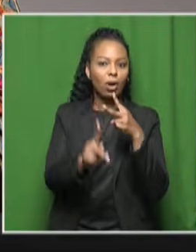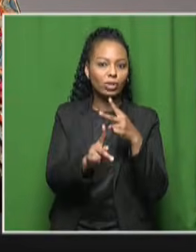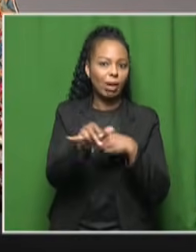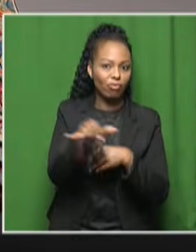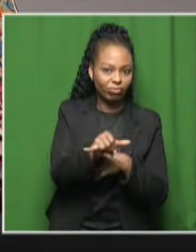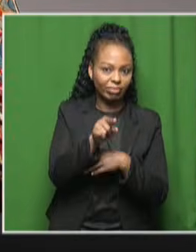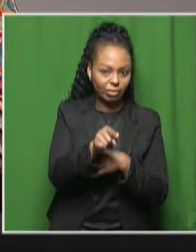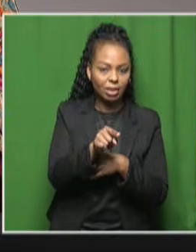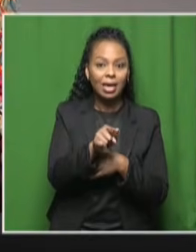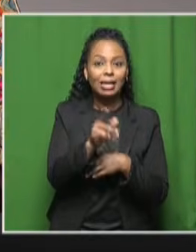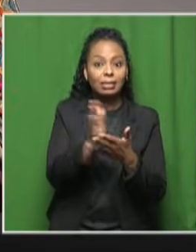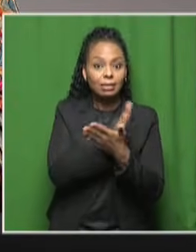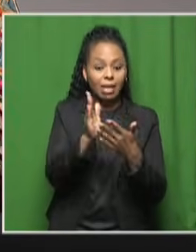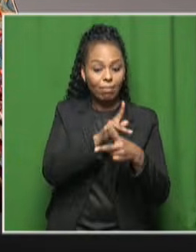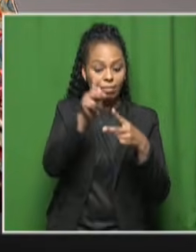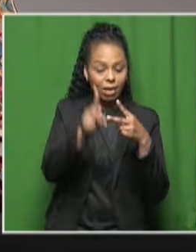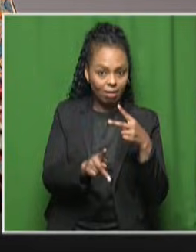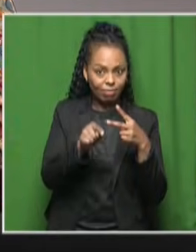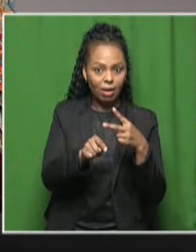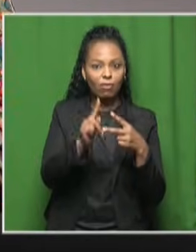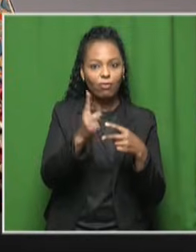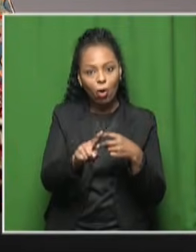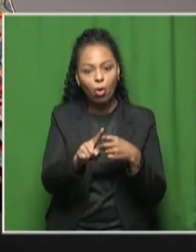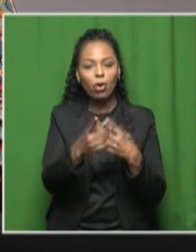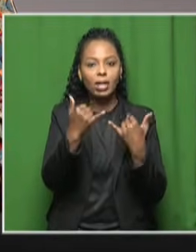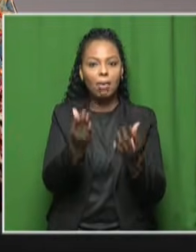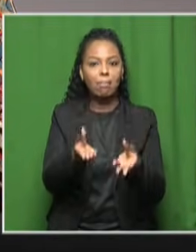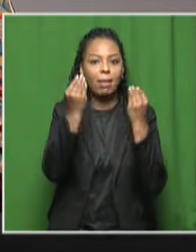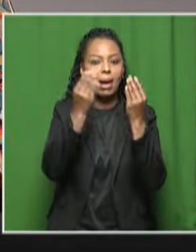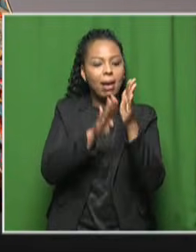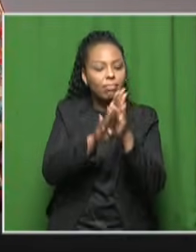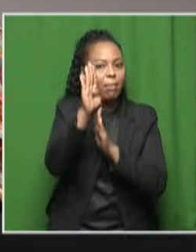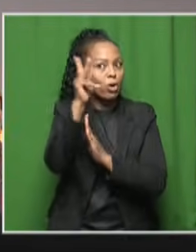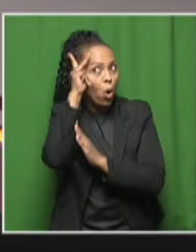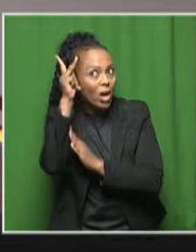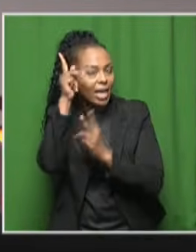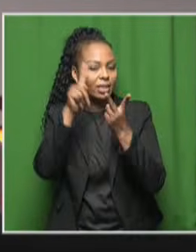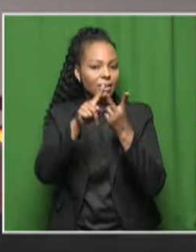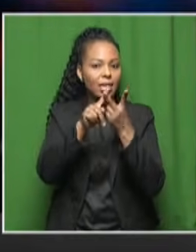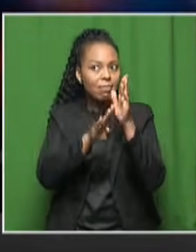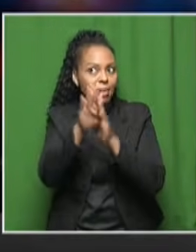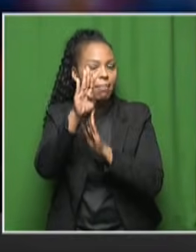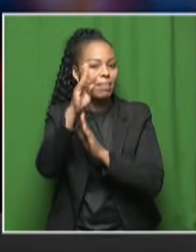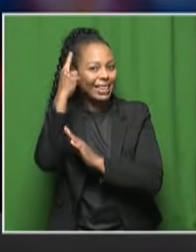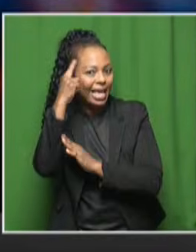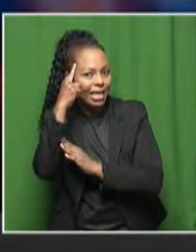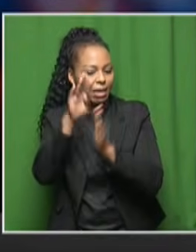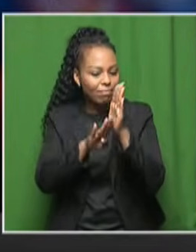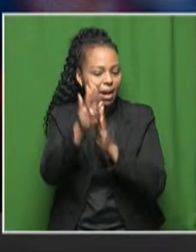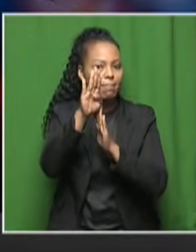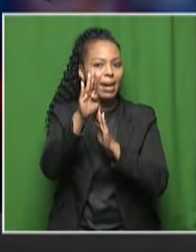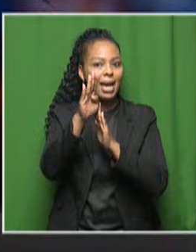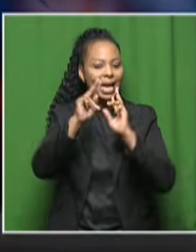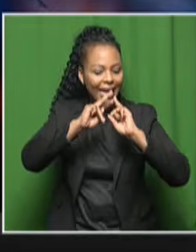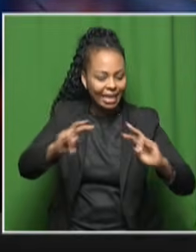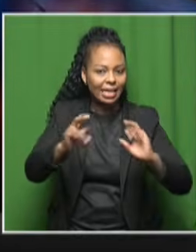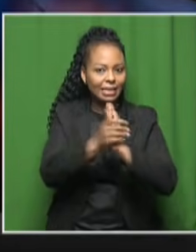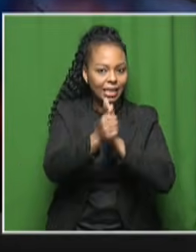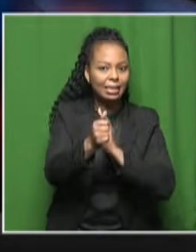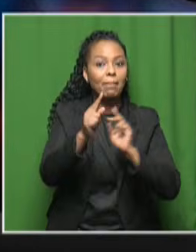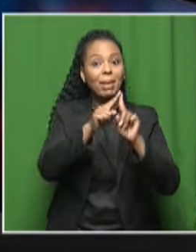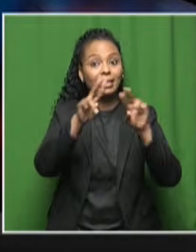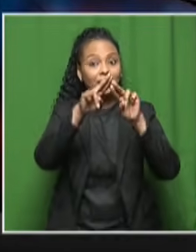outcome is also to build their knowledge, and some of it is to build their thinking, and some of it is to build their research skills, depending what the outcome is for that